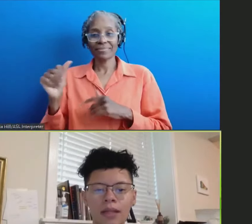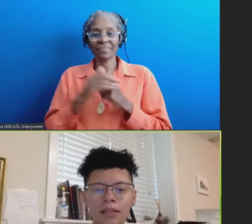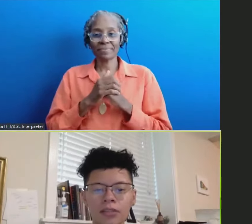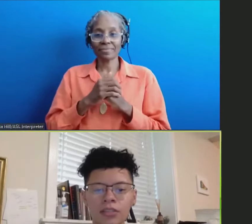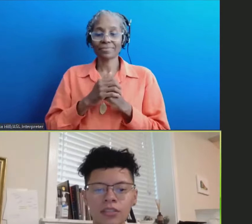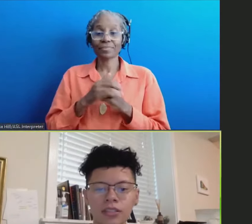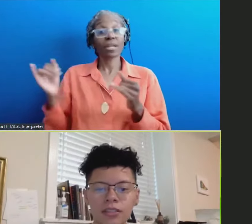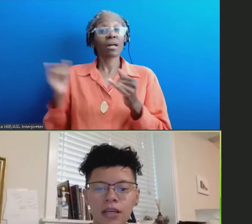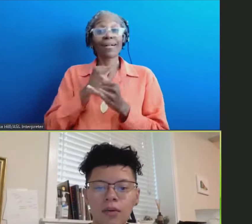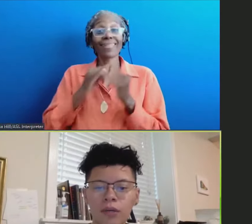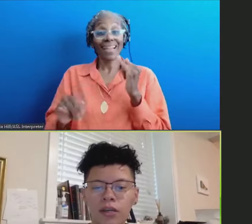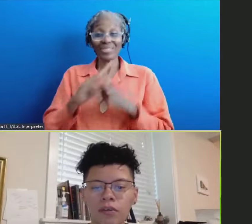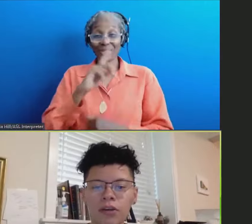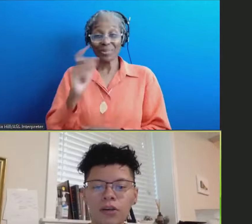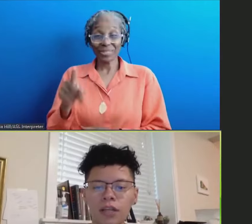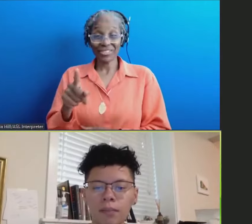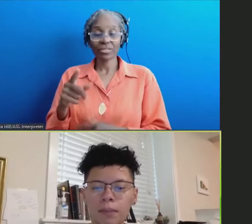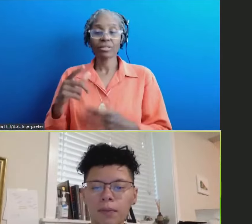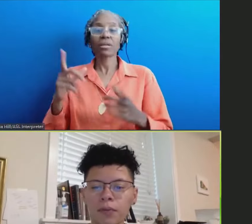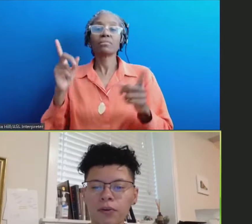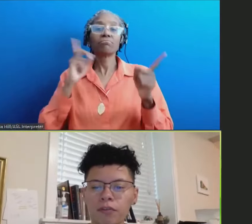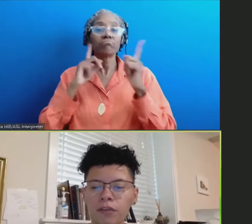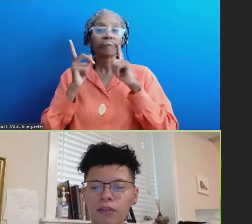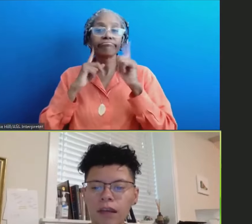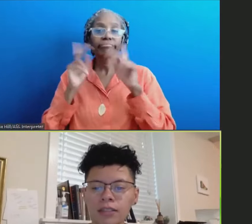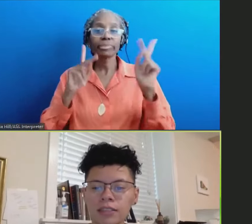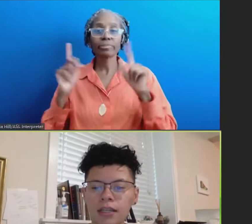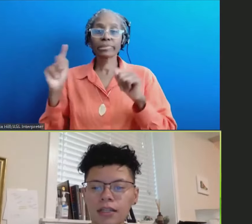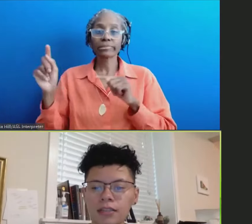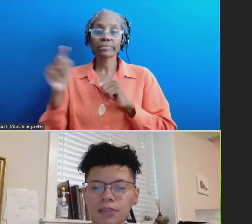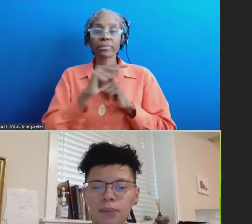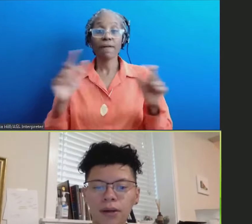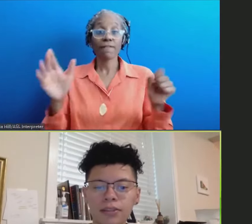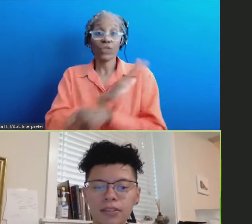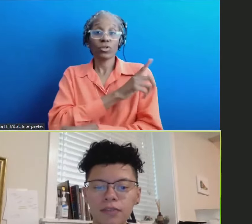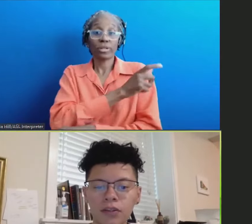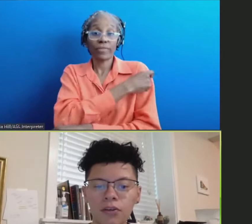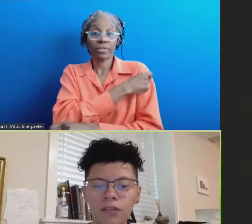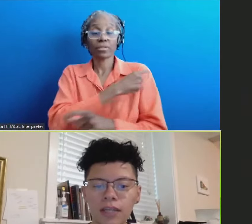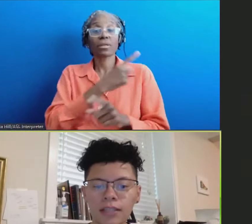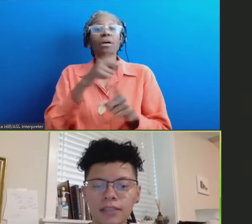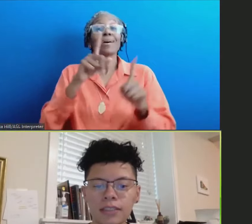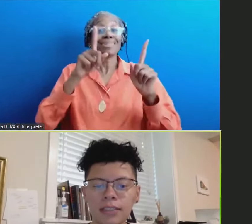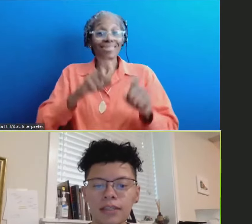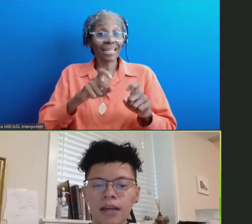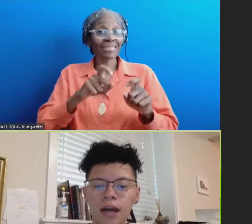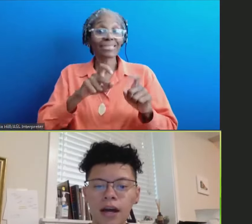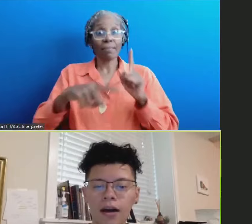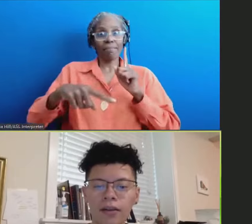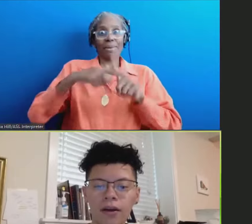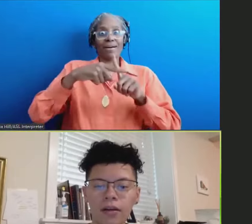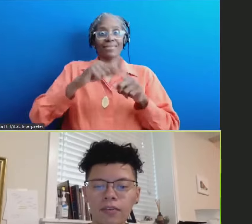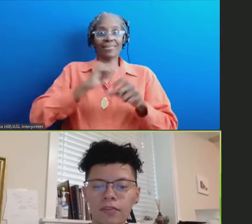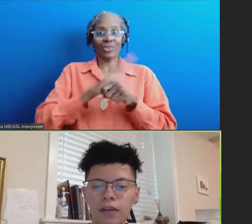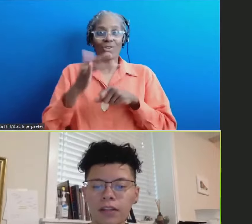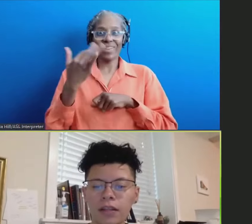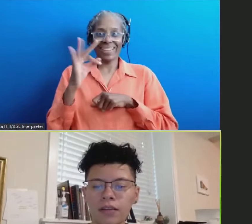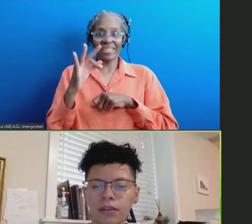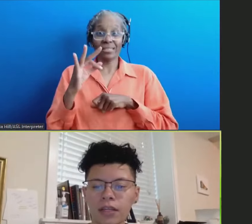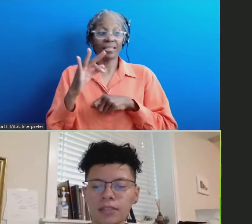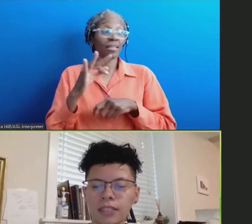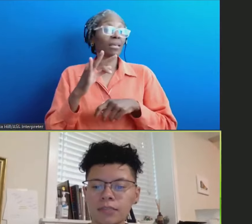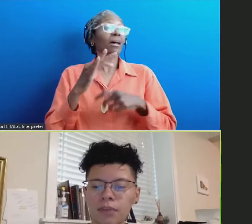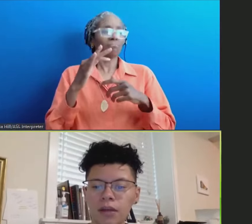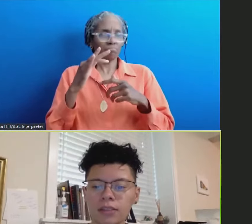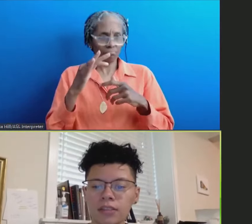The last question is, we have heard that people who are fully vaccinated test positive for COVID-19. How long after finding out